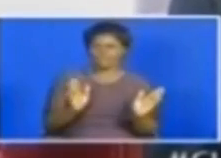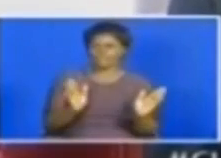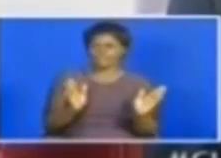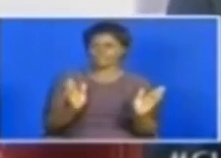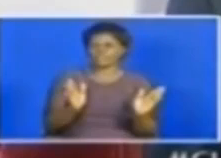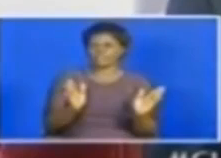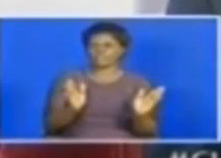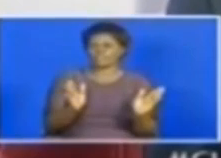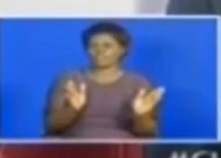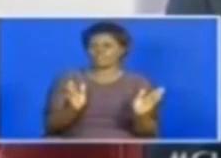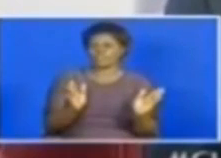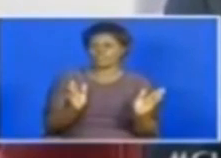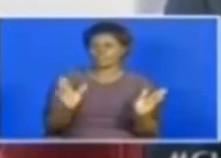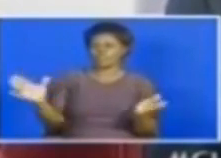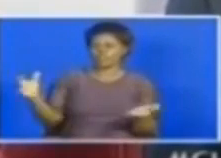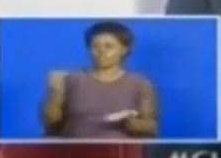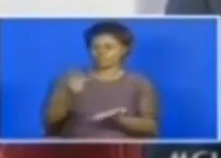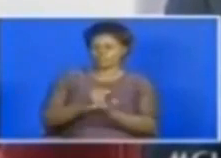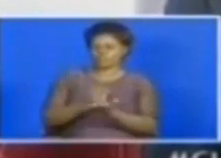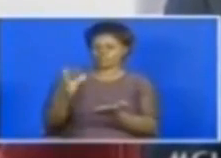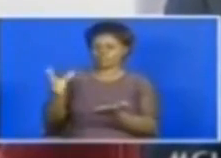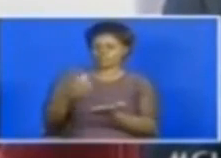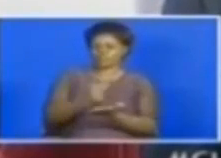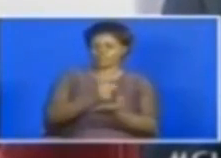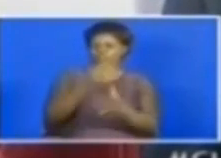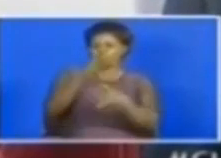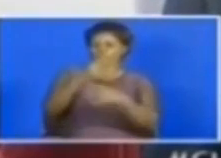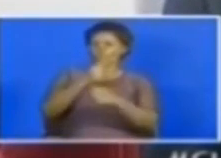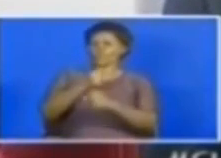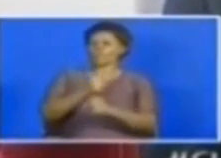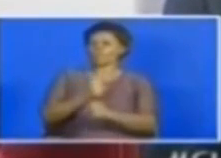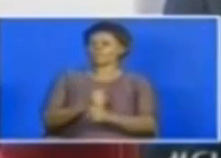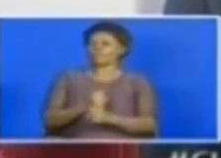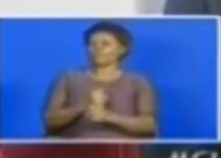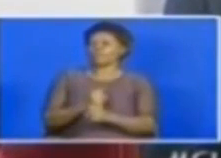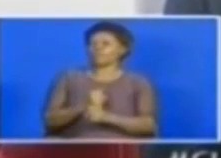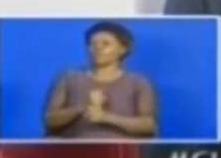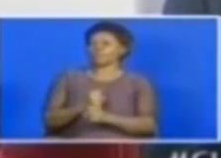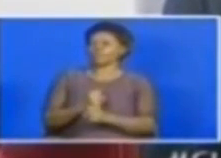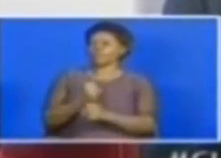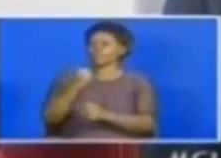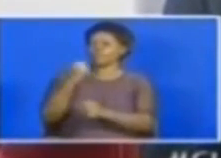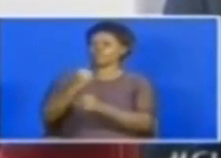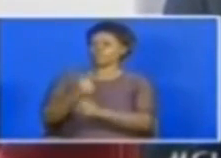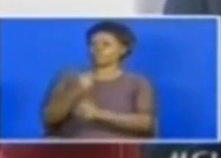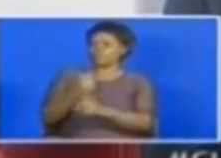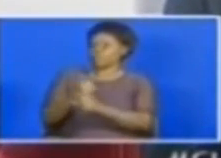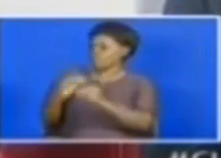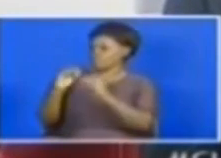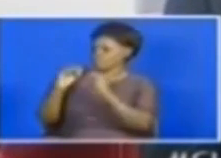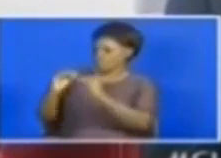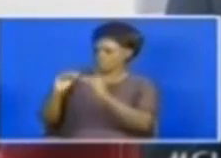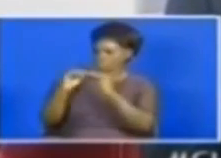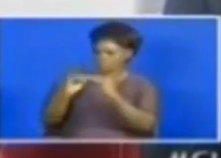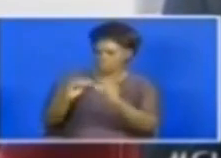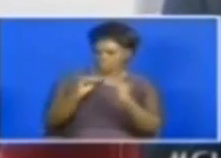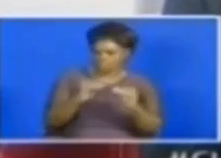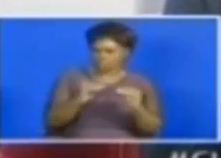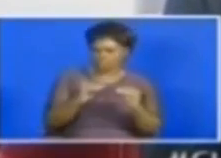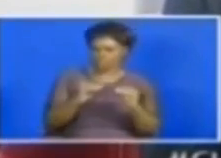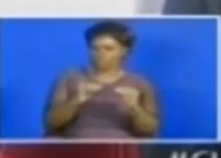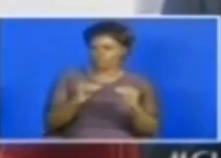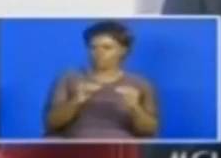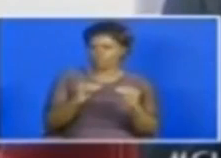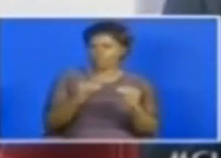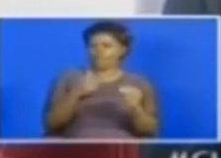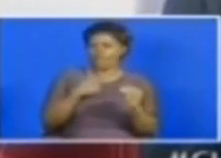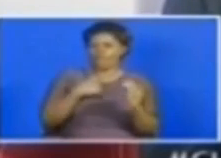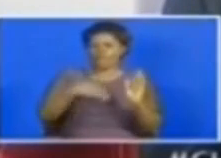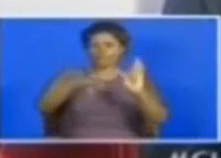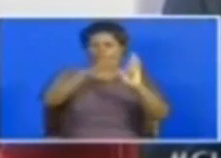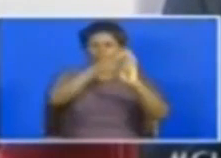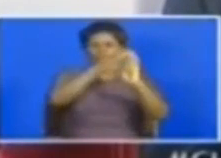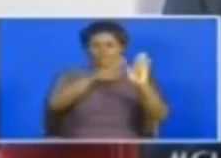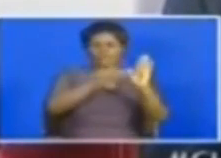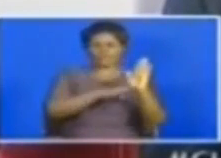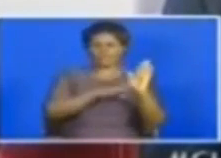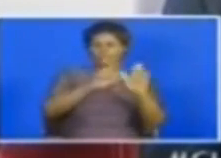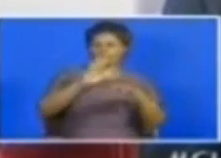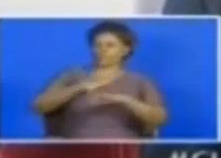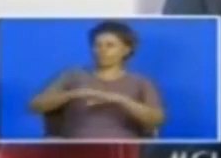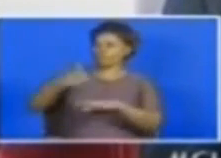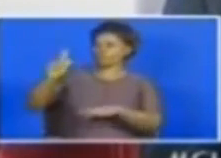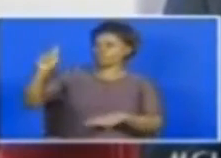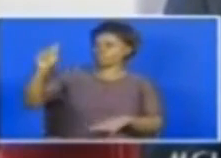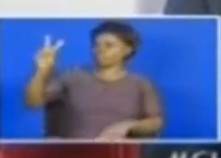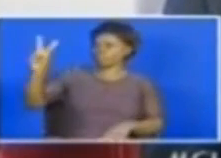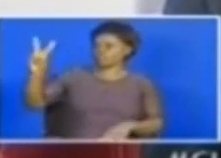have accredited a number of organizations that are out there doing voter education. We'll be running programs on television